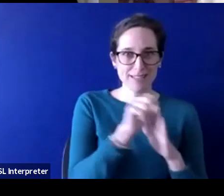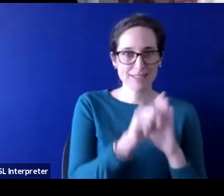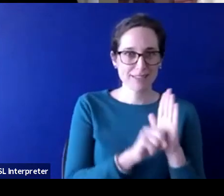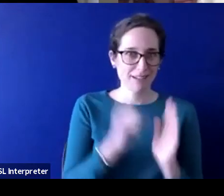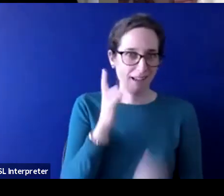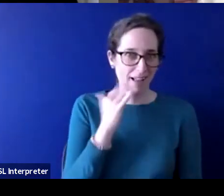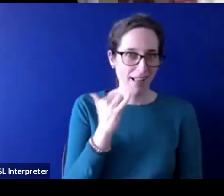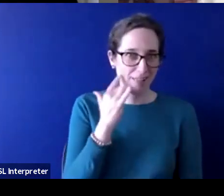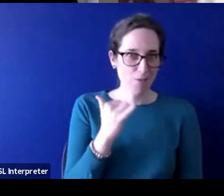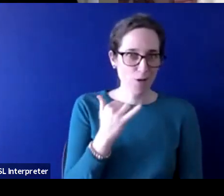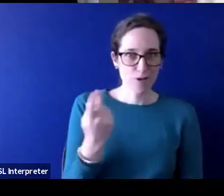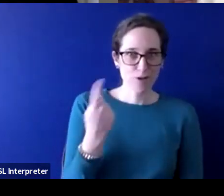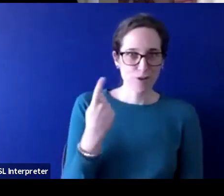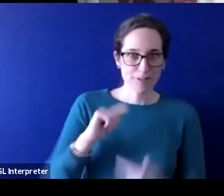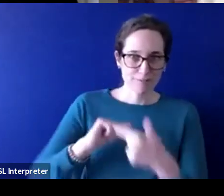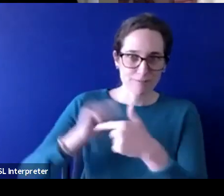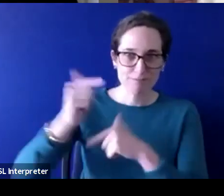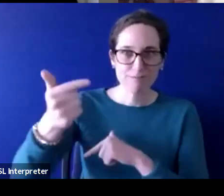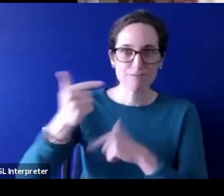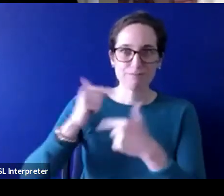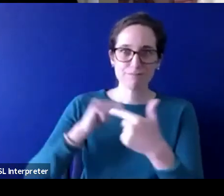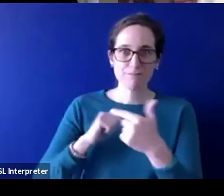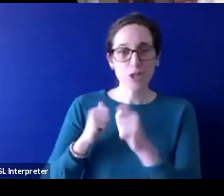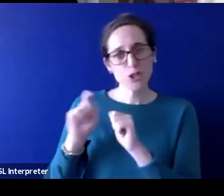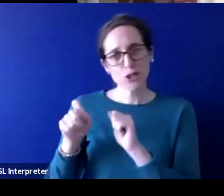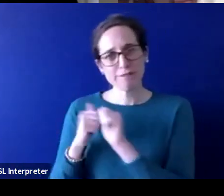started to go back and forth saying, follow this person.